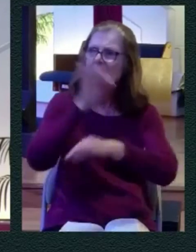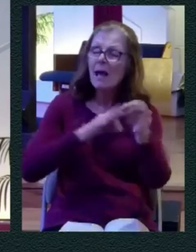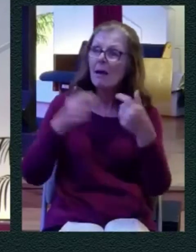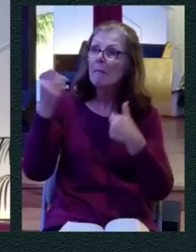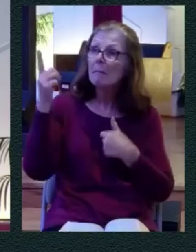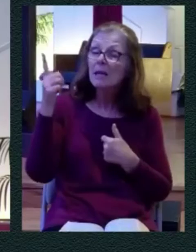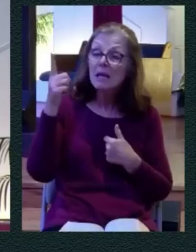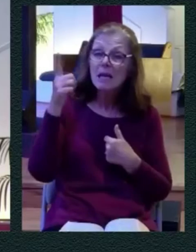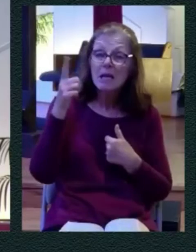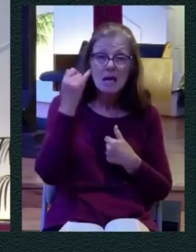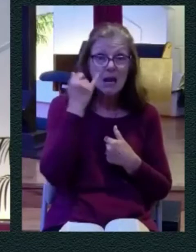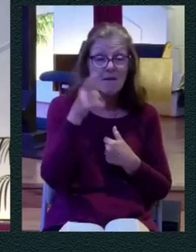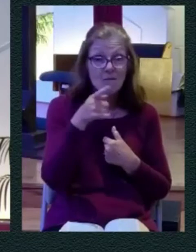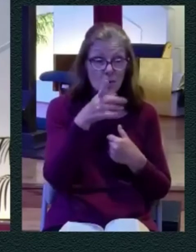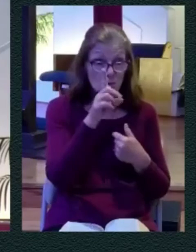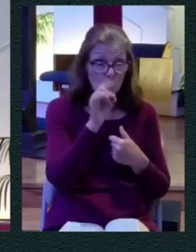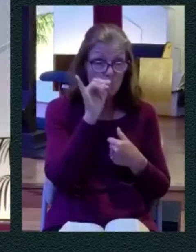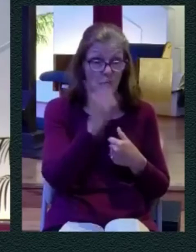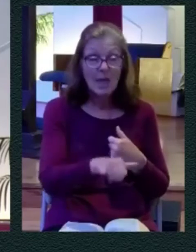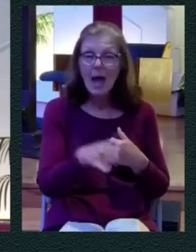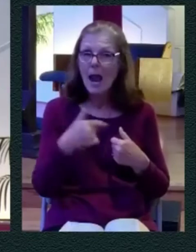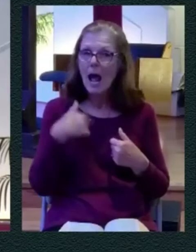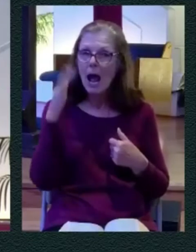I will pursue you